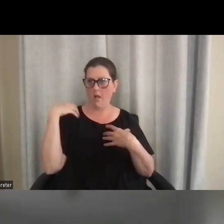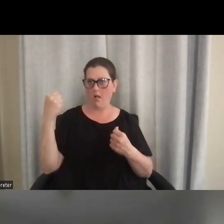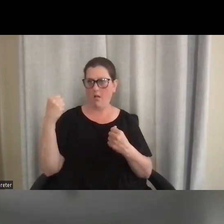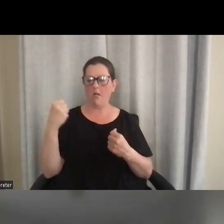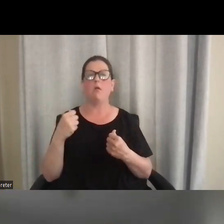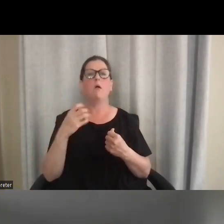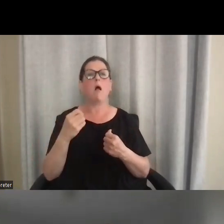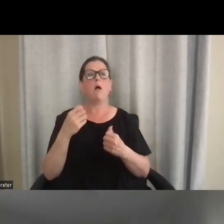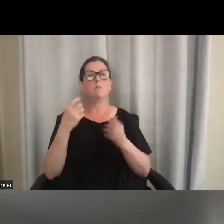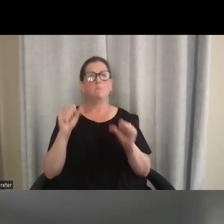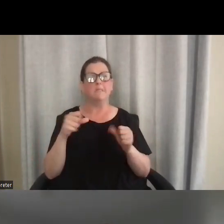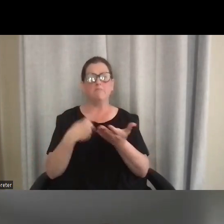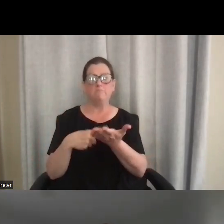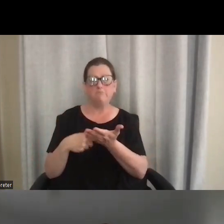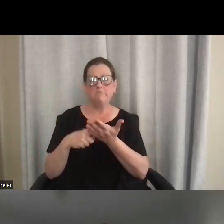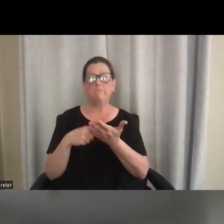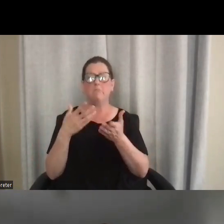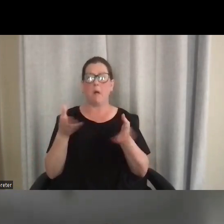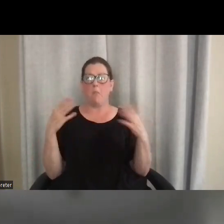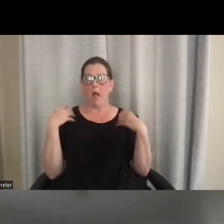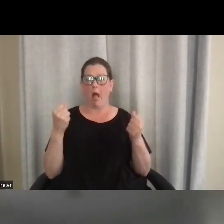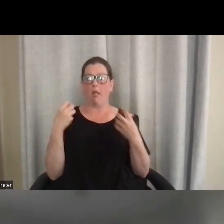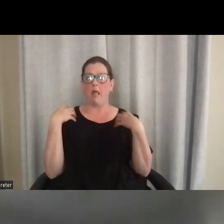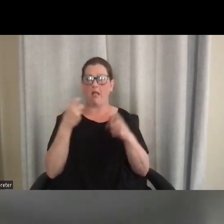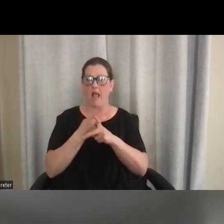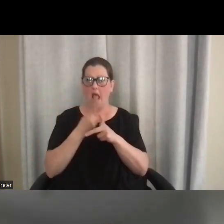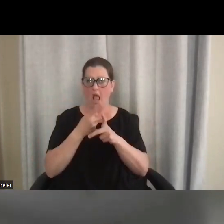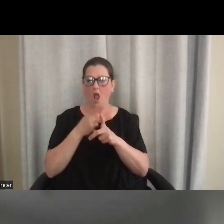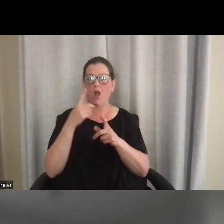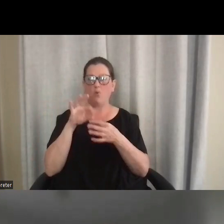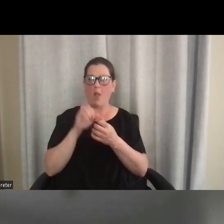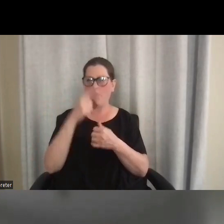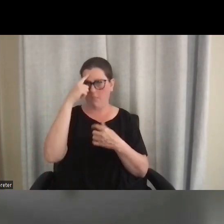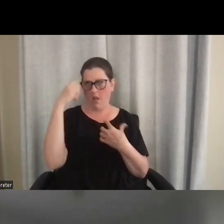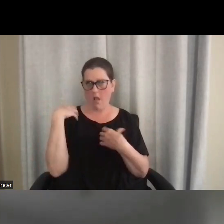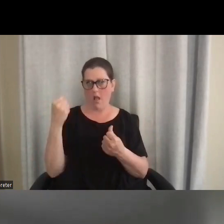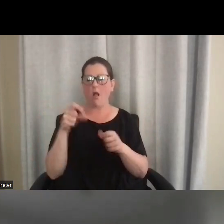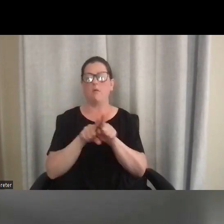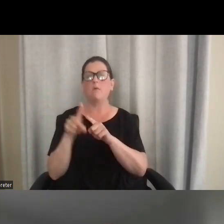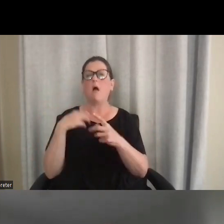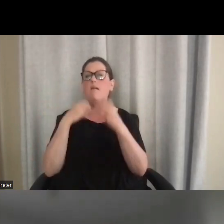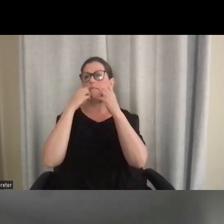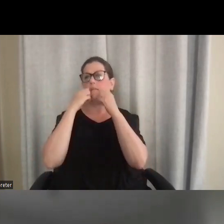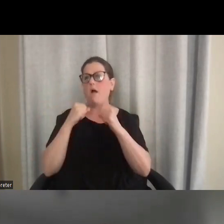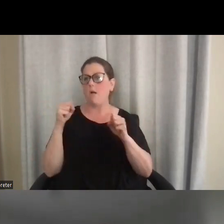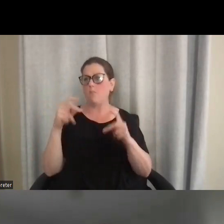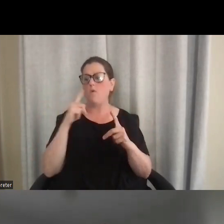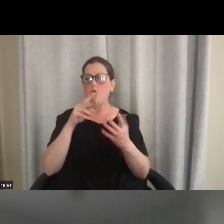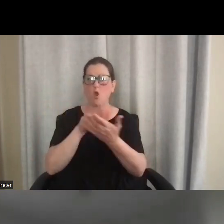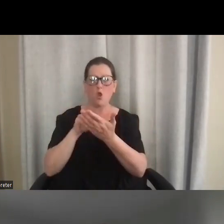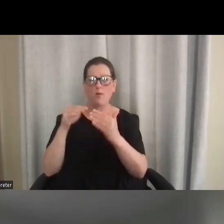of public health and healthcare in this space, and finally, having had valuable opportunities to learn from peers